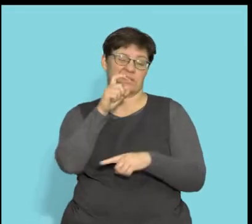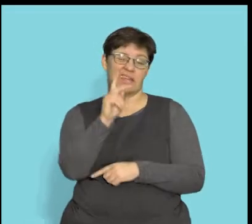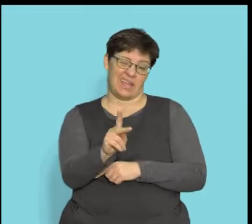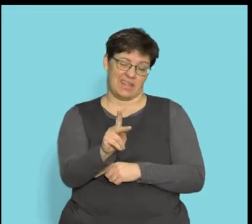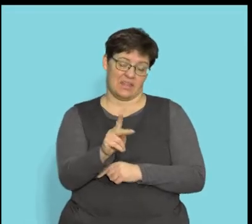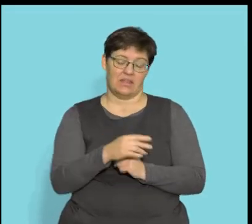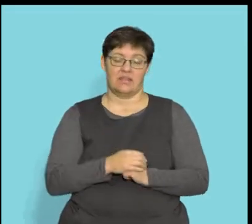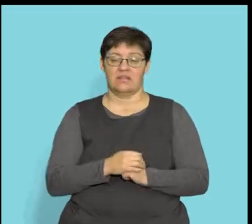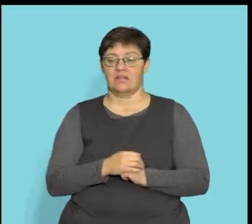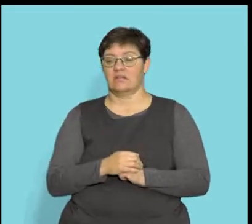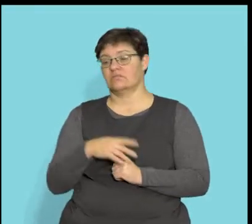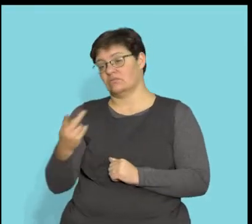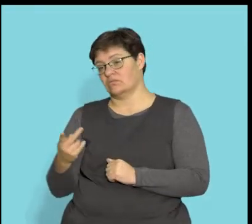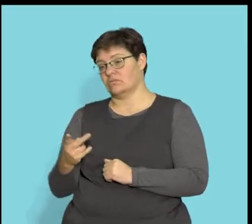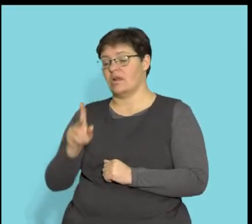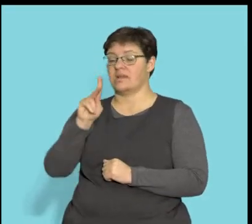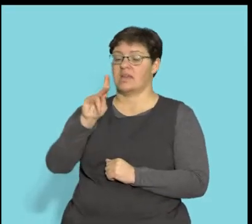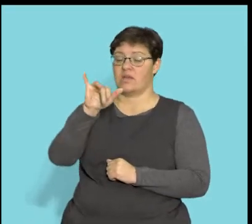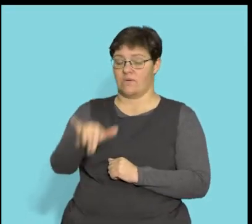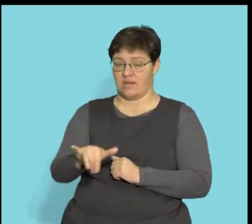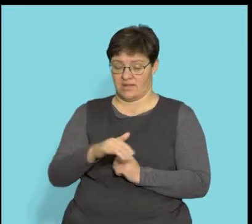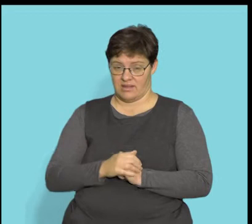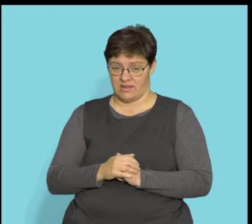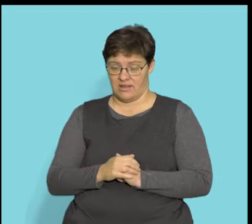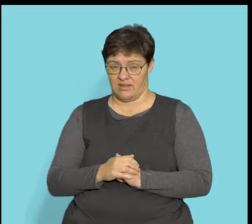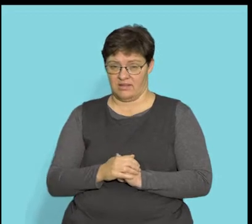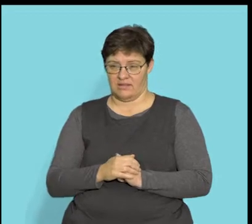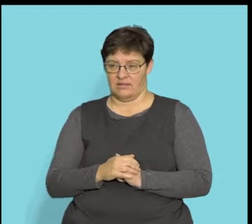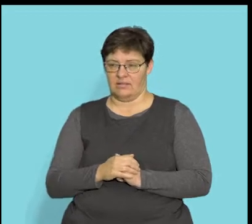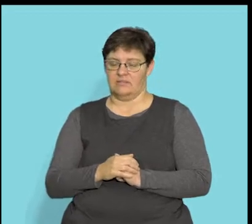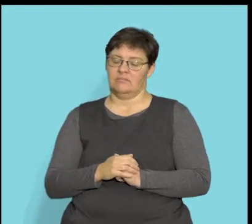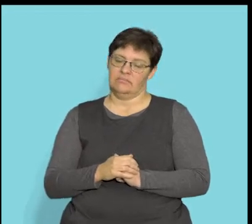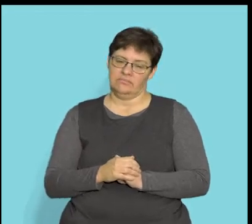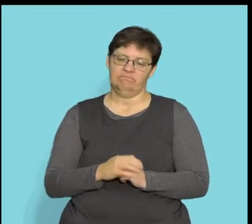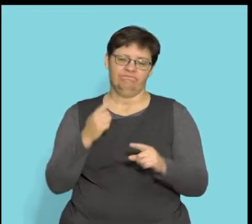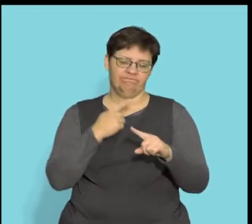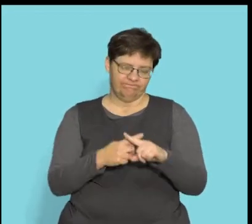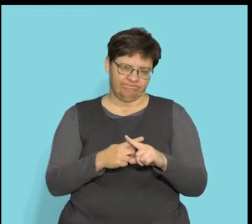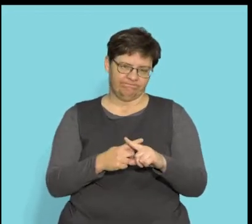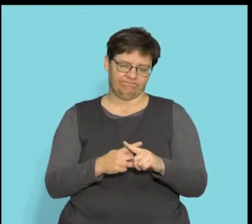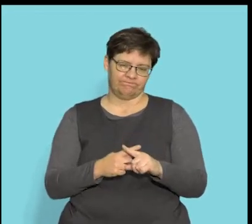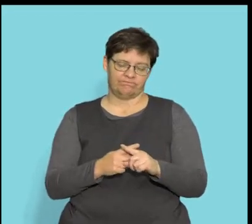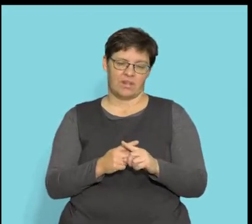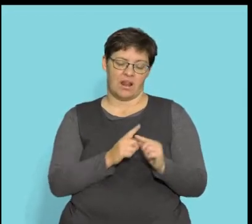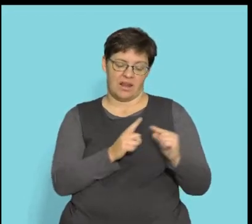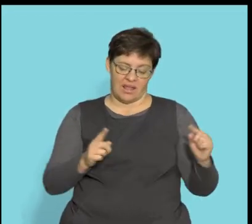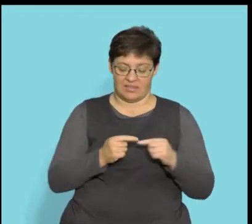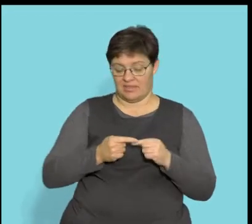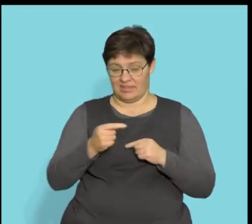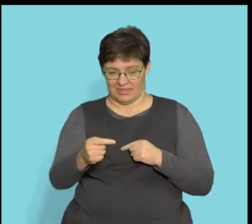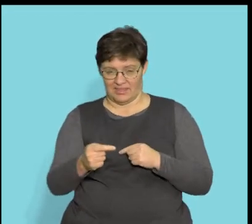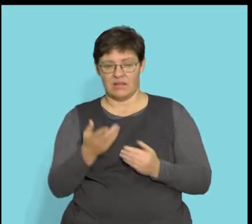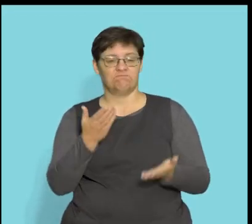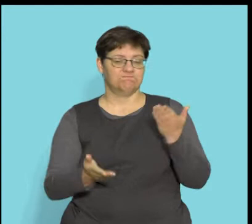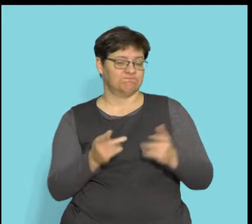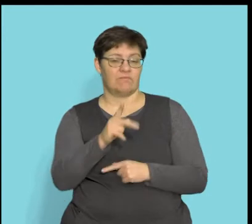been multiplied by k, and then I move on to my breadth, which will be ky, because I'm multiplying my